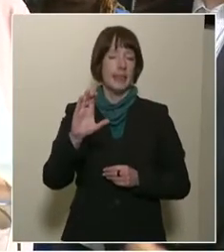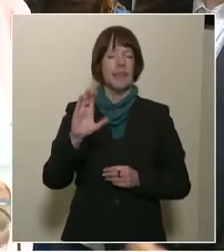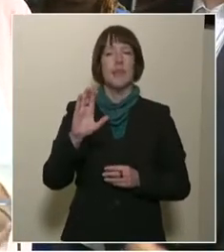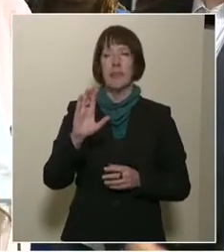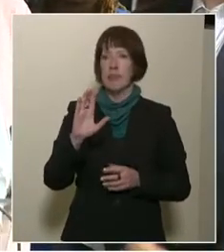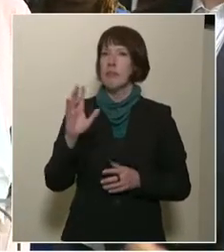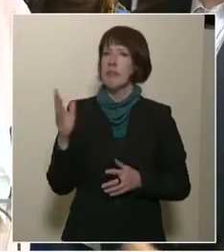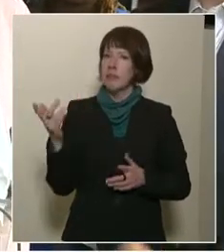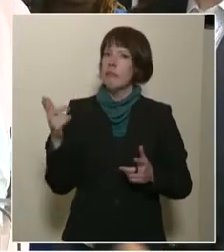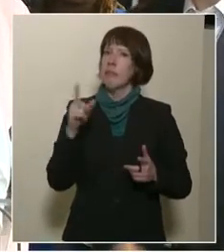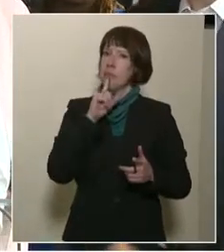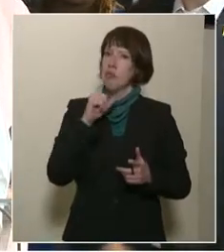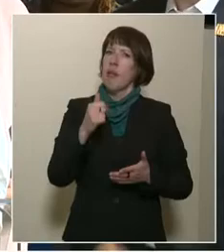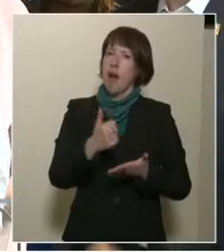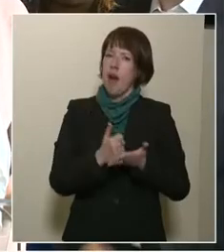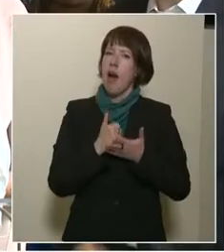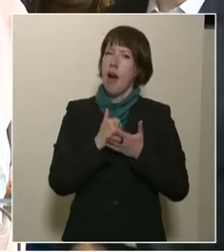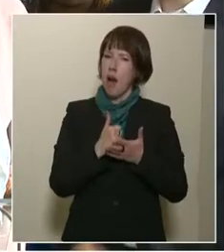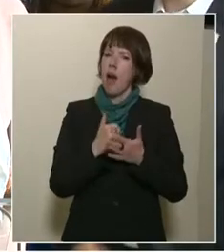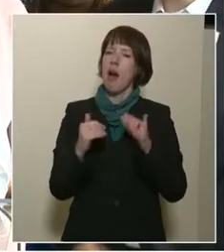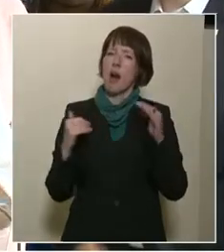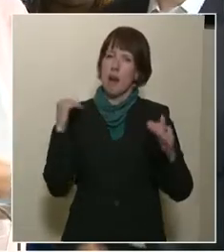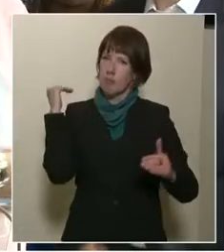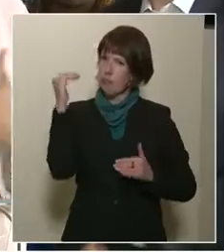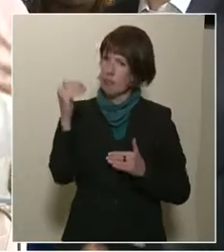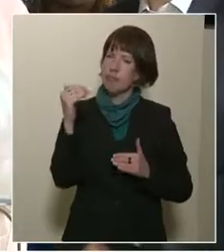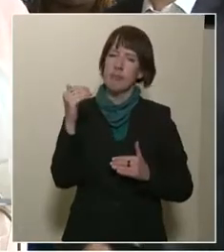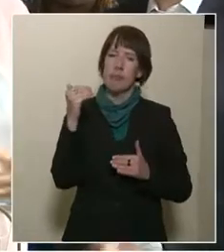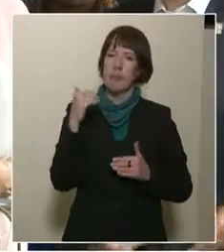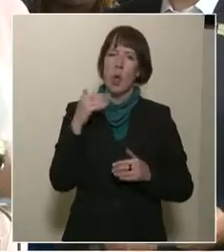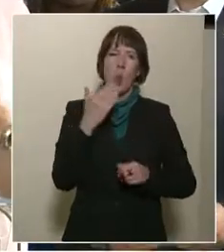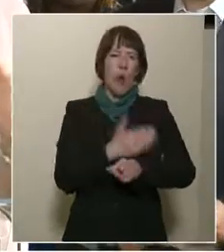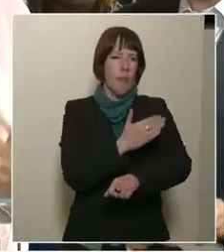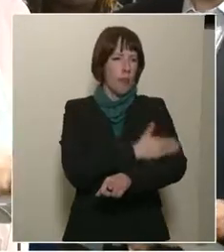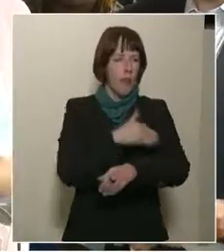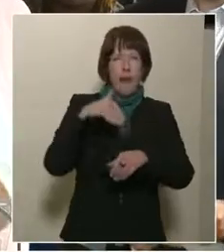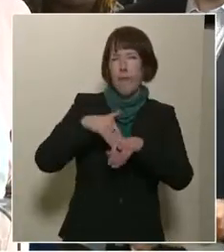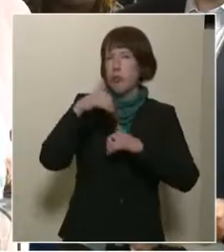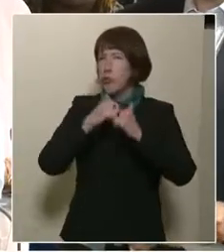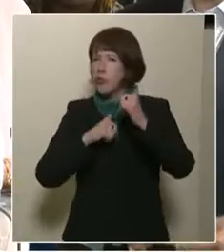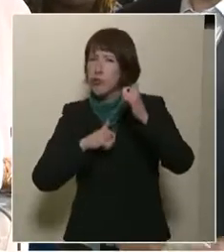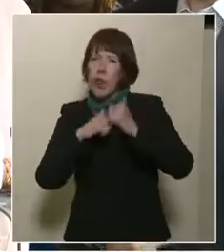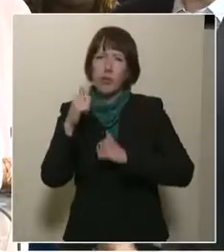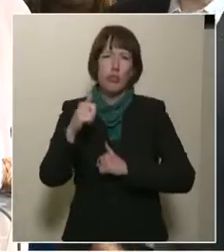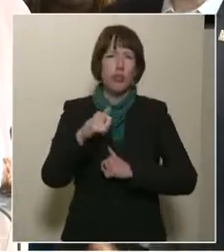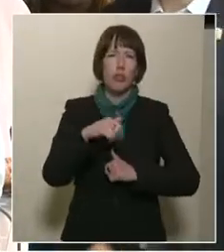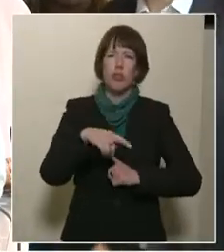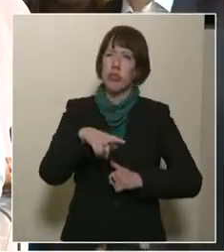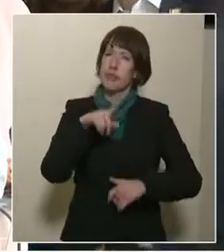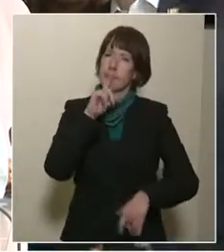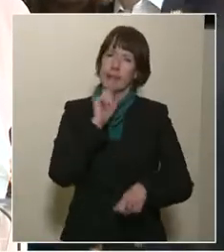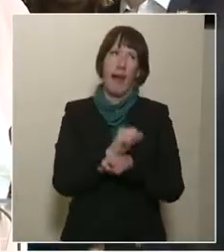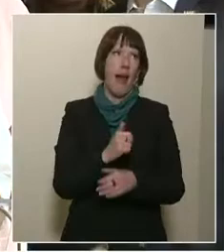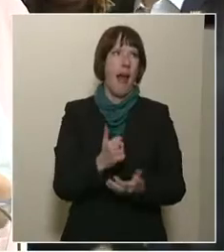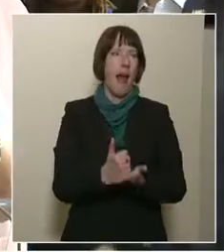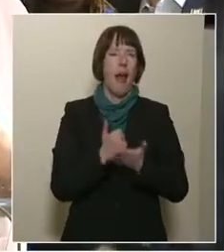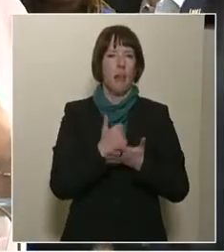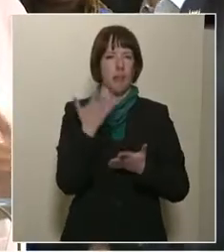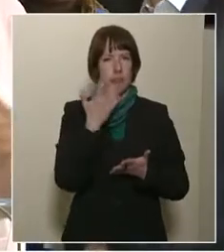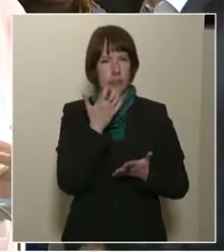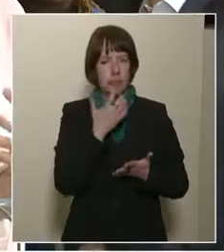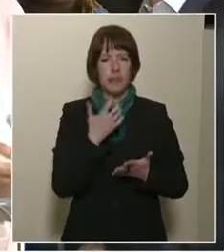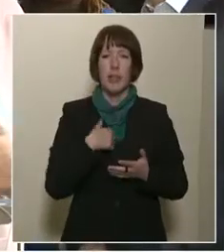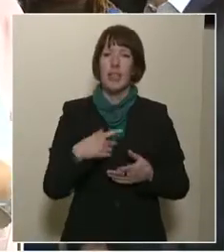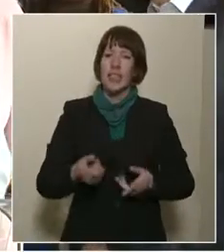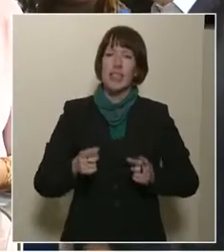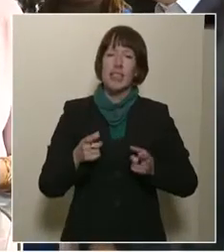a huge difference. We were able to upgrade our infrastructure, and it was extremely helpful. So these grants, especially